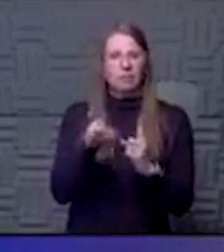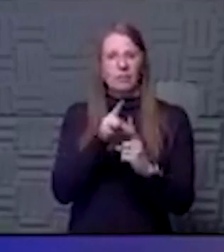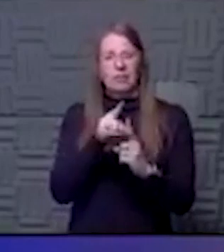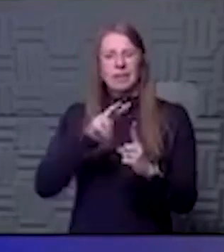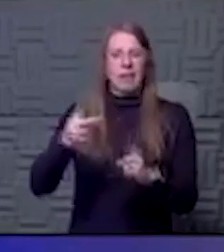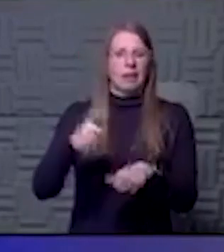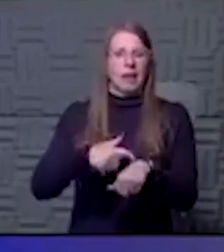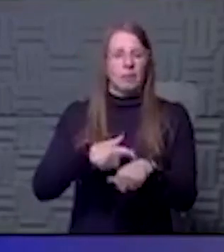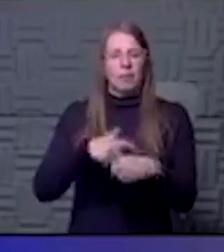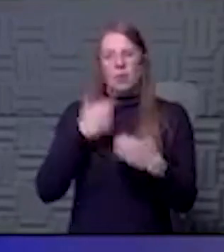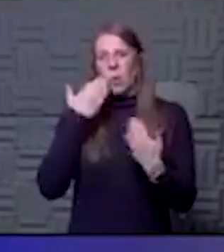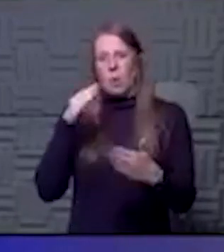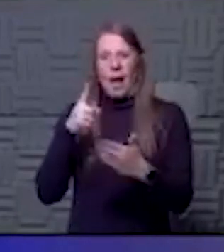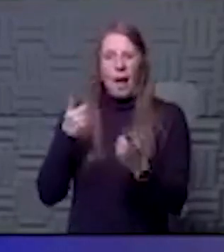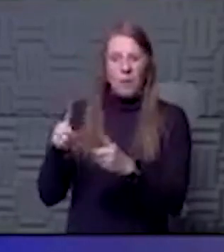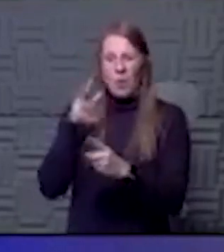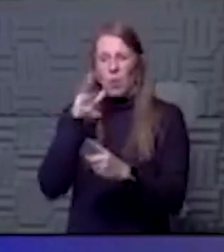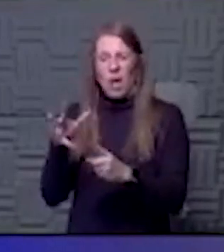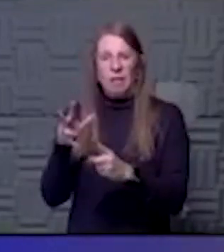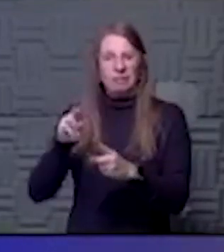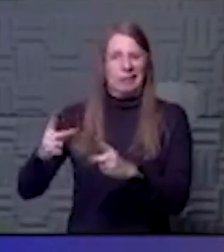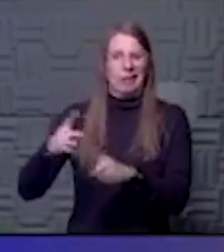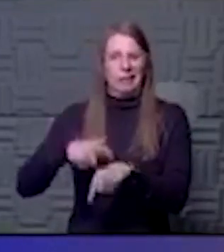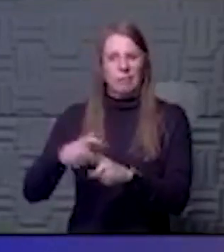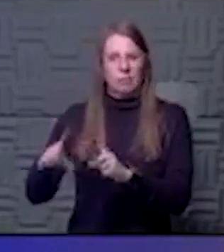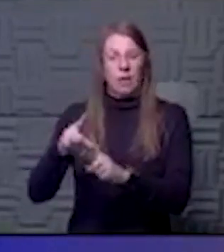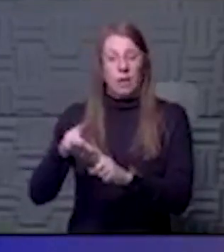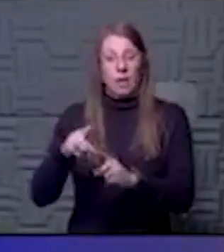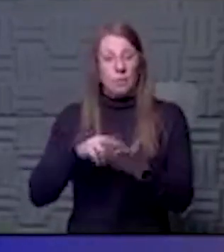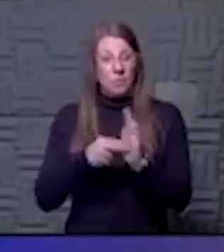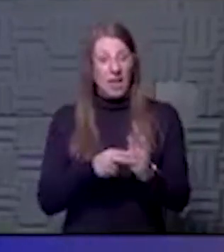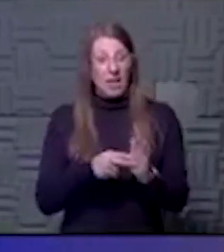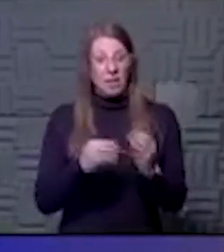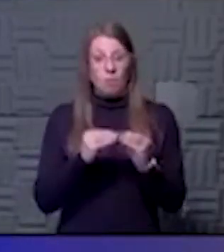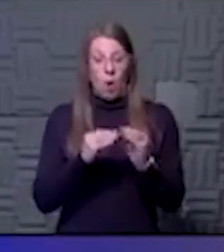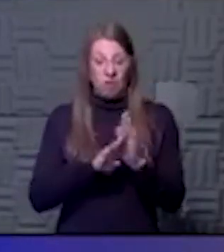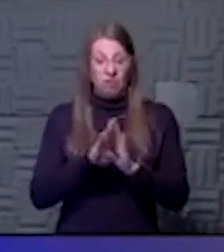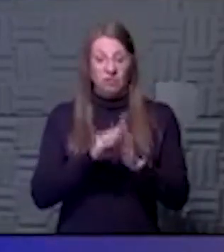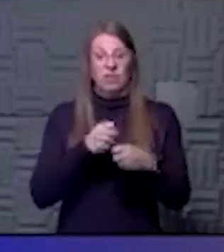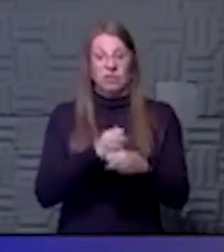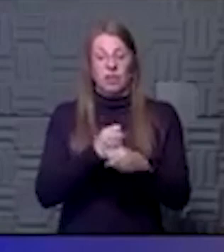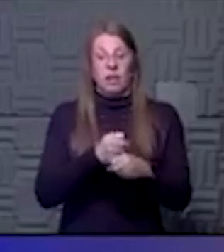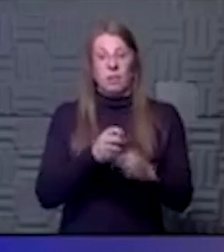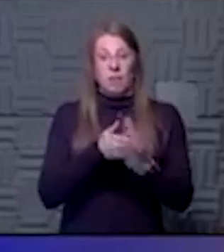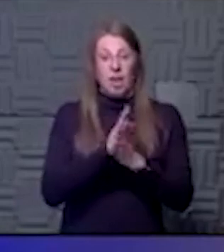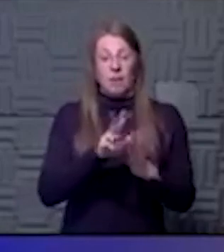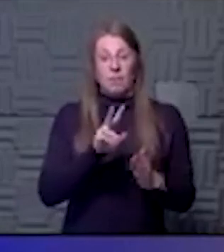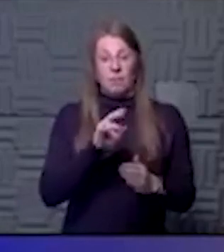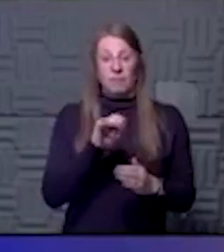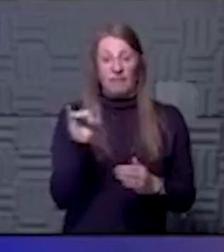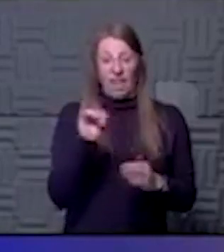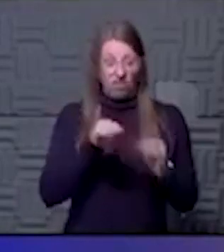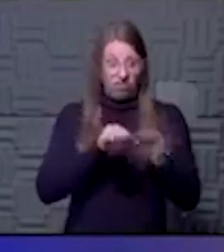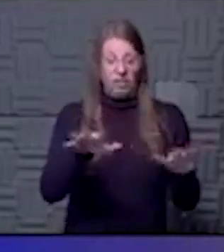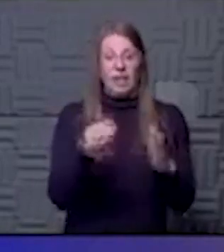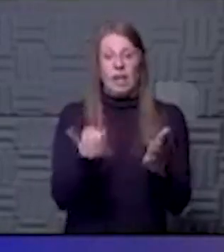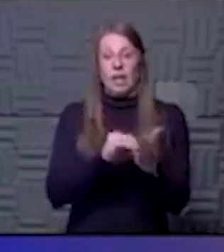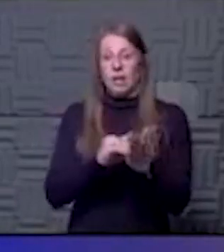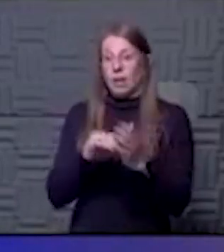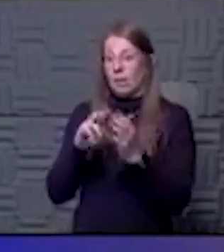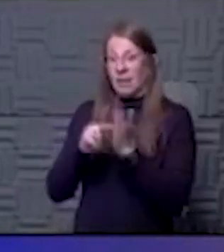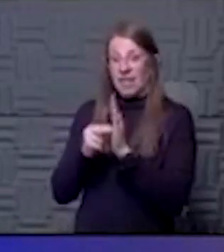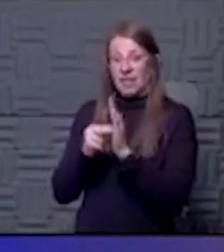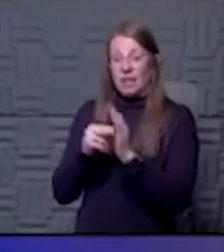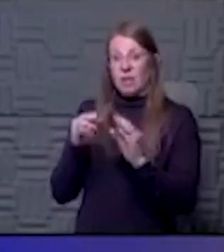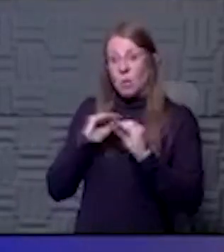get reinfected. Will you create enough virus to be infectious? Possibly. Will you have worse symptoms or no symptoms or better symptoms than